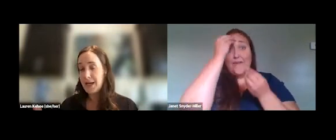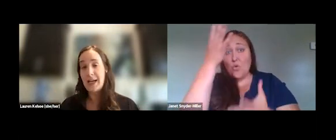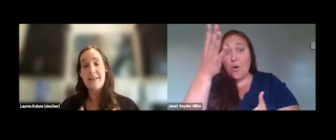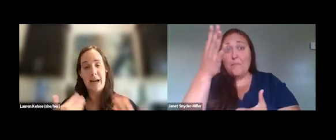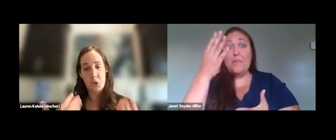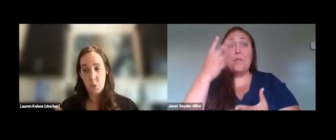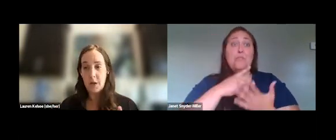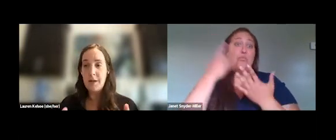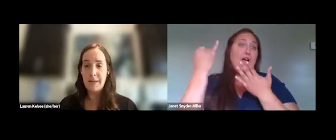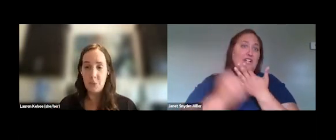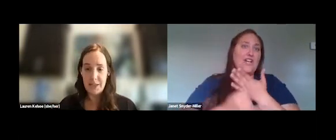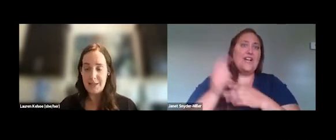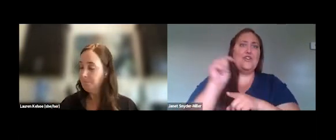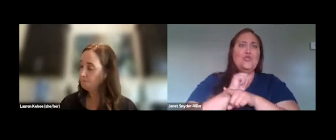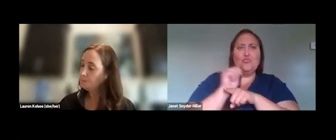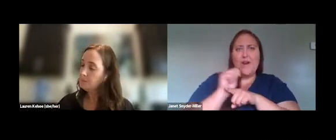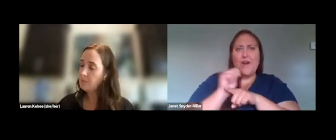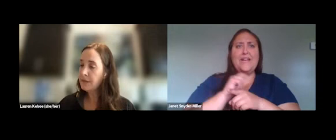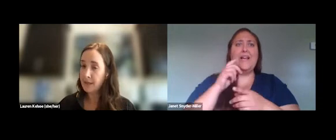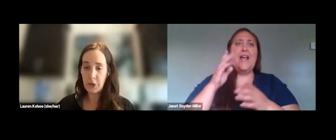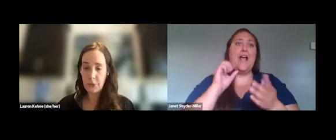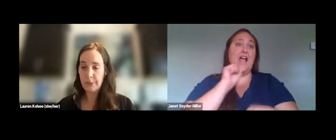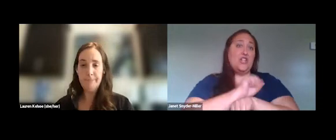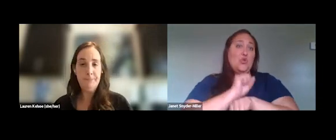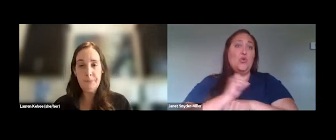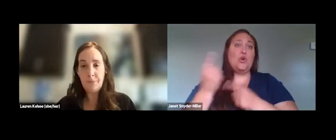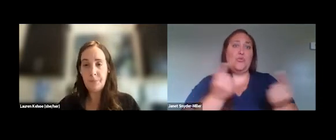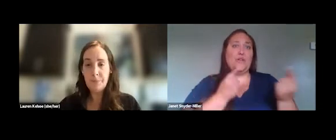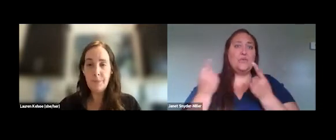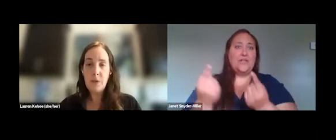the training and the actual work that we did. Thank you.